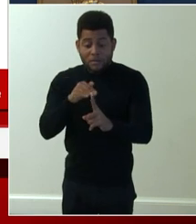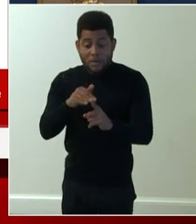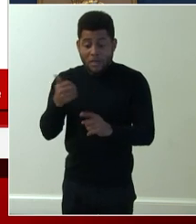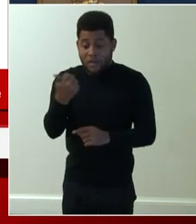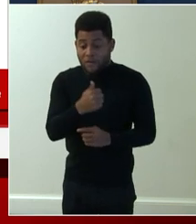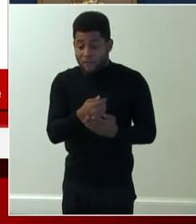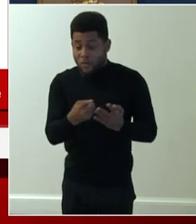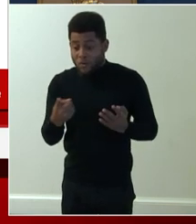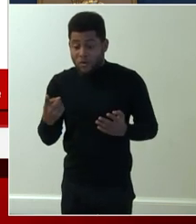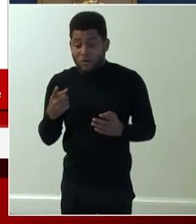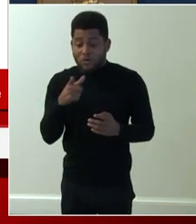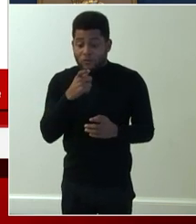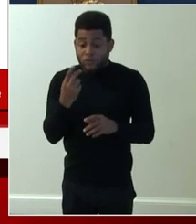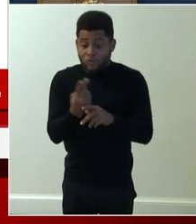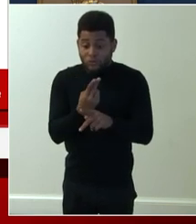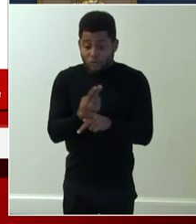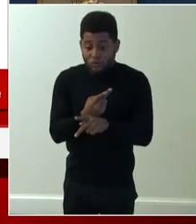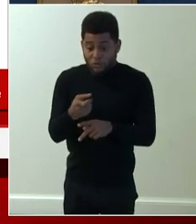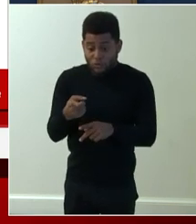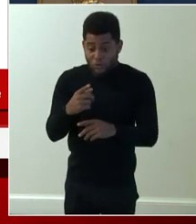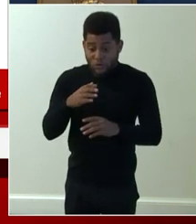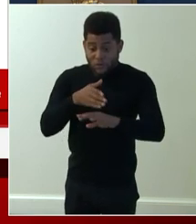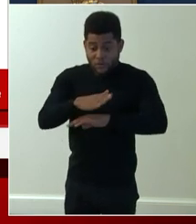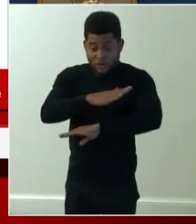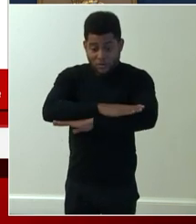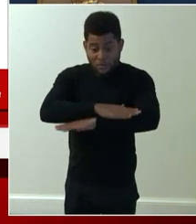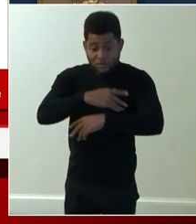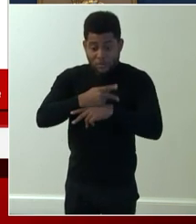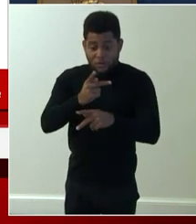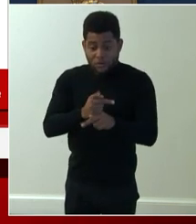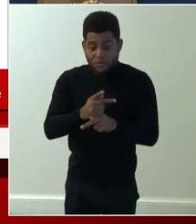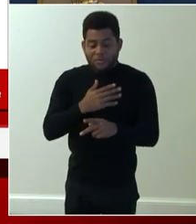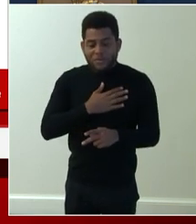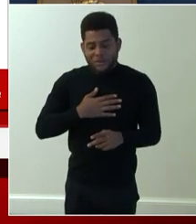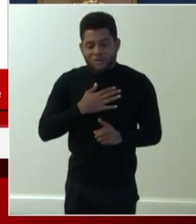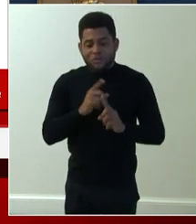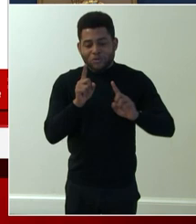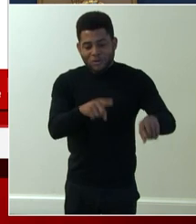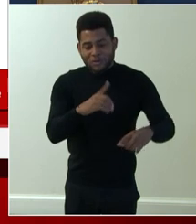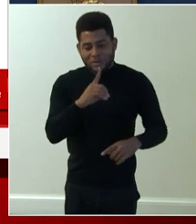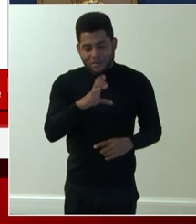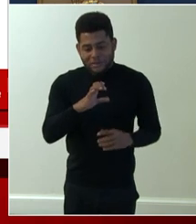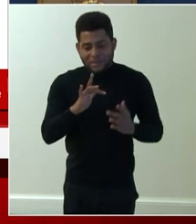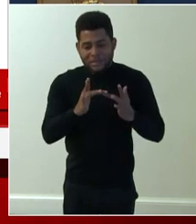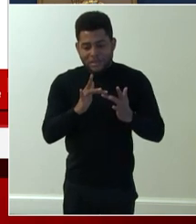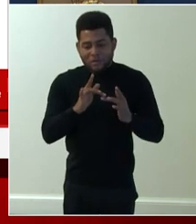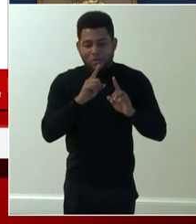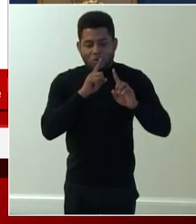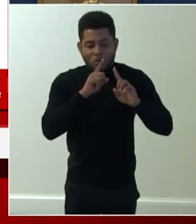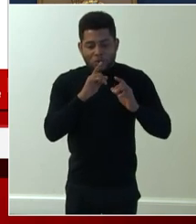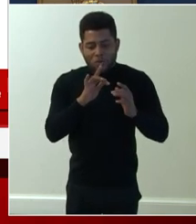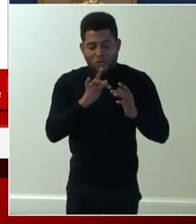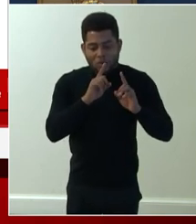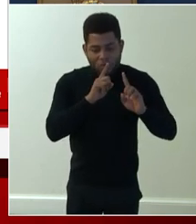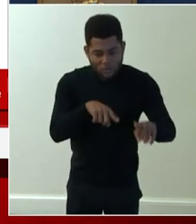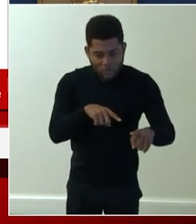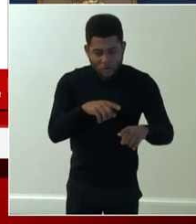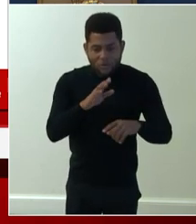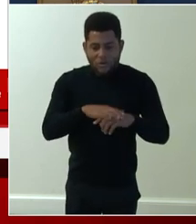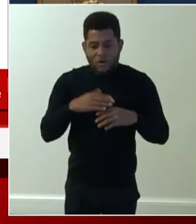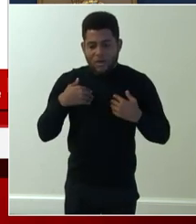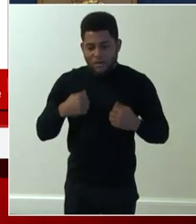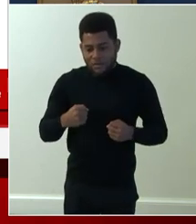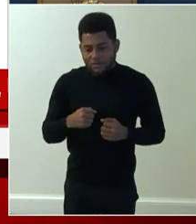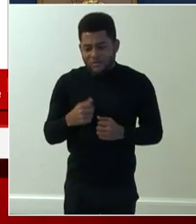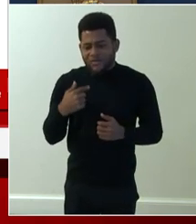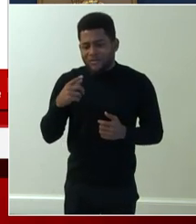if you're using an over-the-counter product, to please go to the DC Health website and log your status. It's simple. I've done it. It